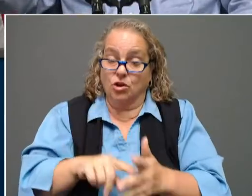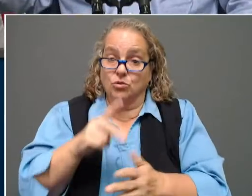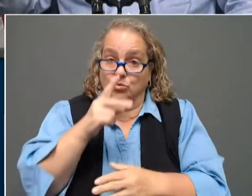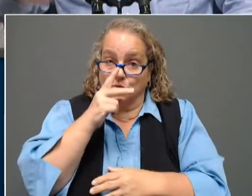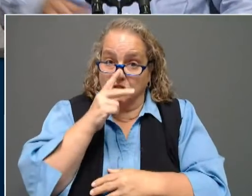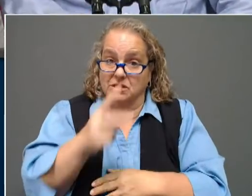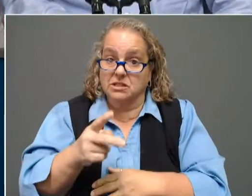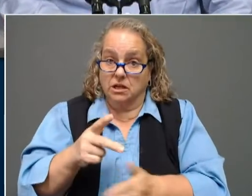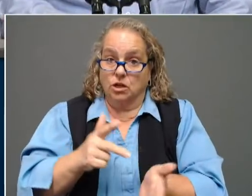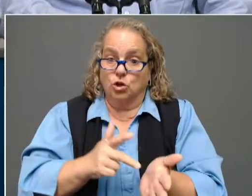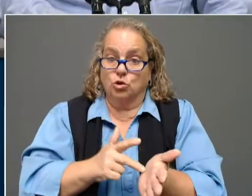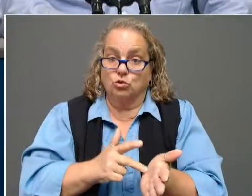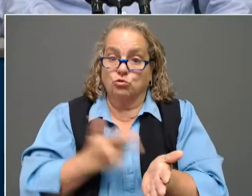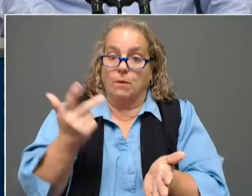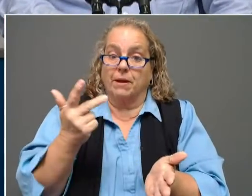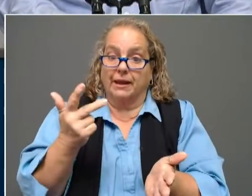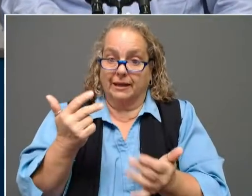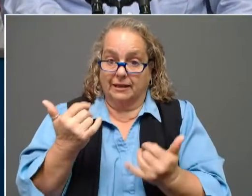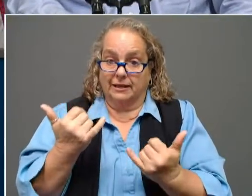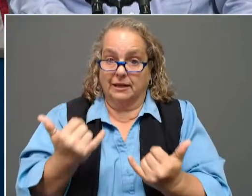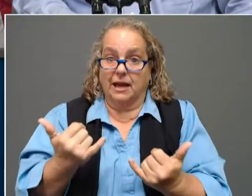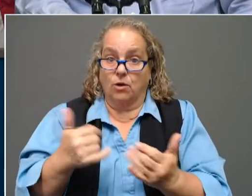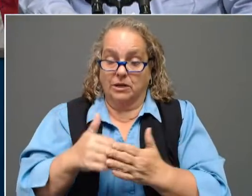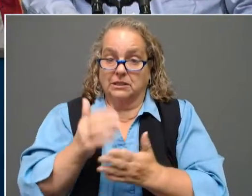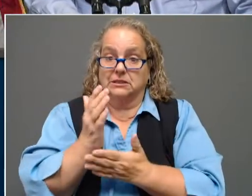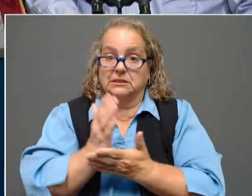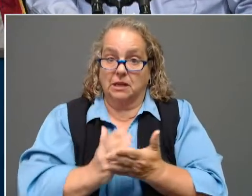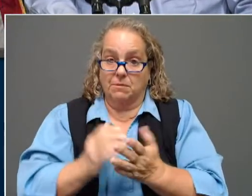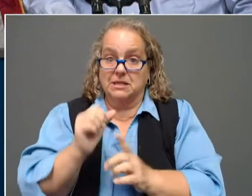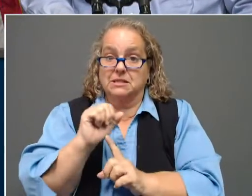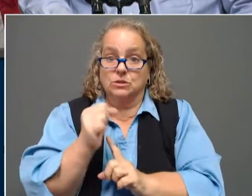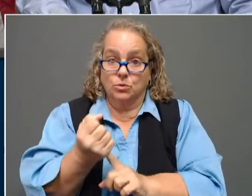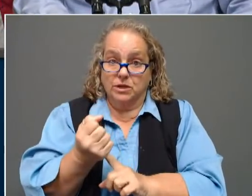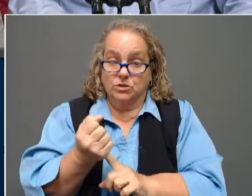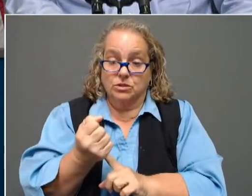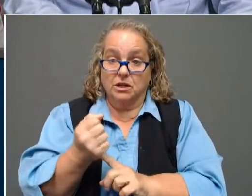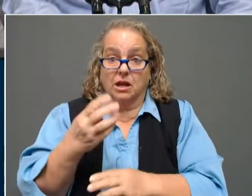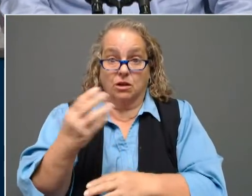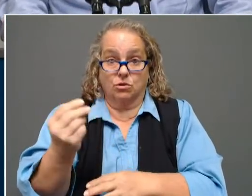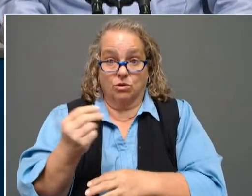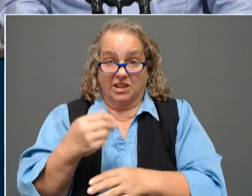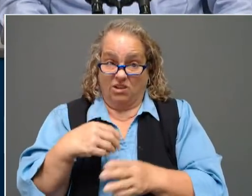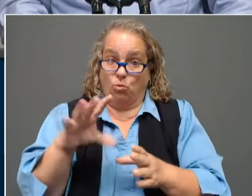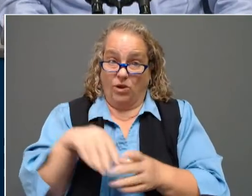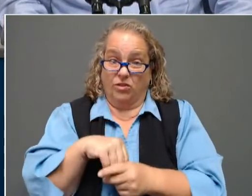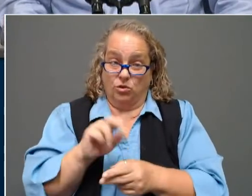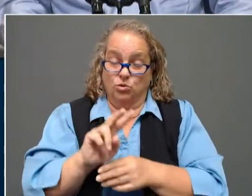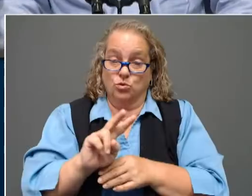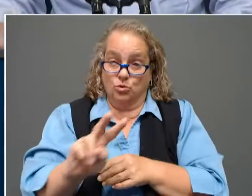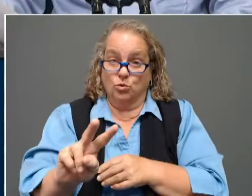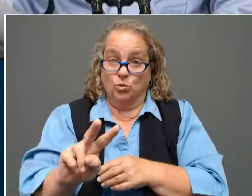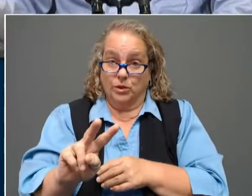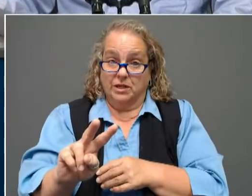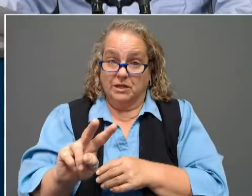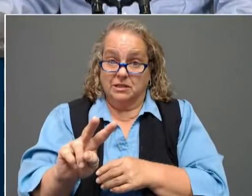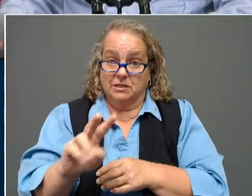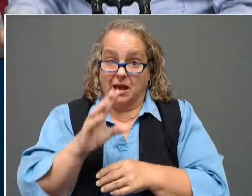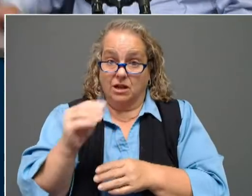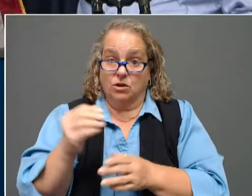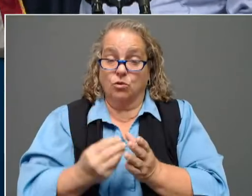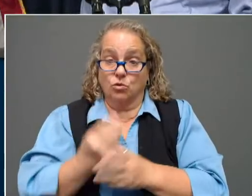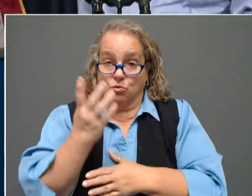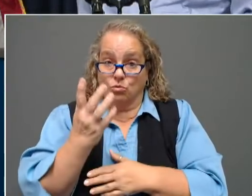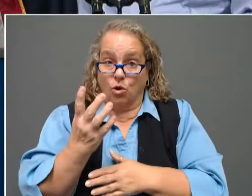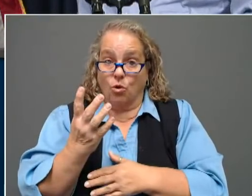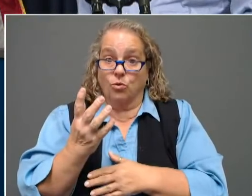tripling in some instances in 2-week spans, and the growth. And